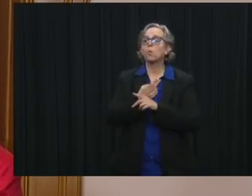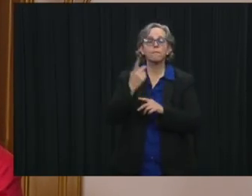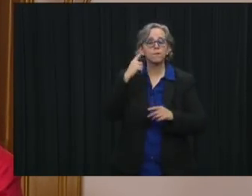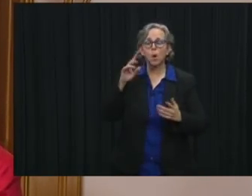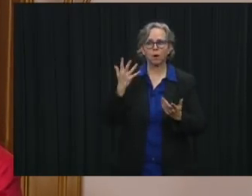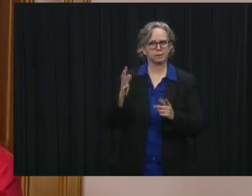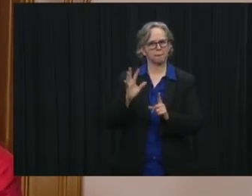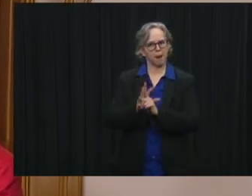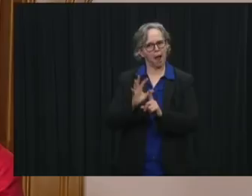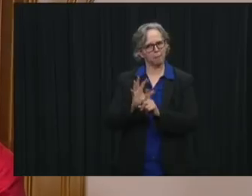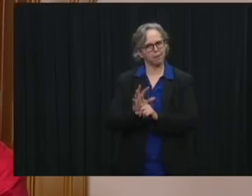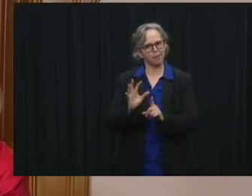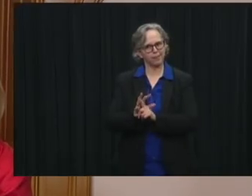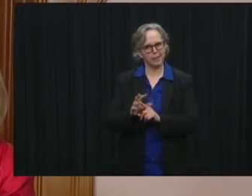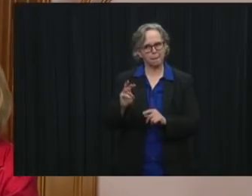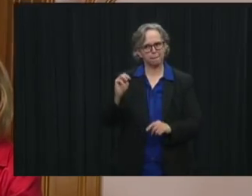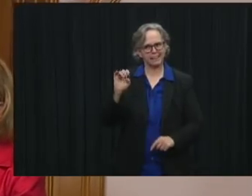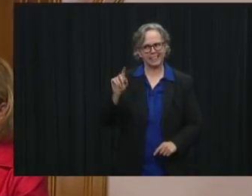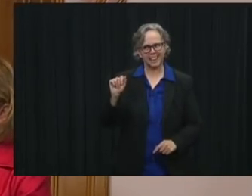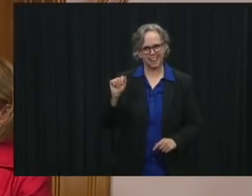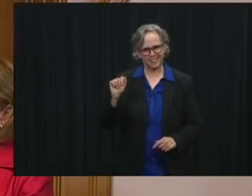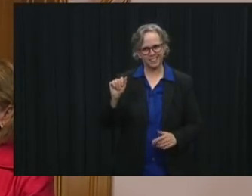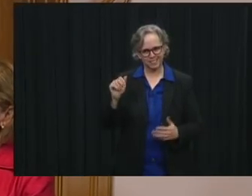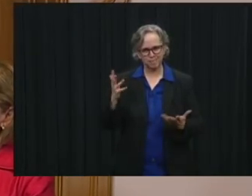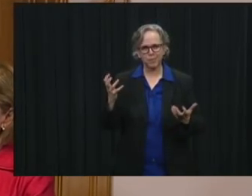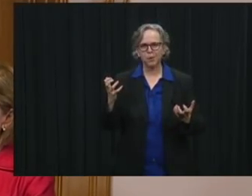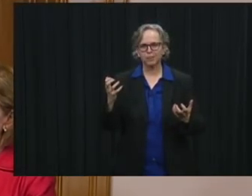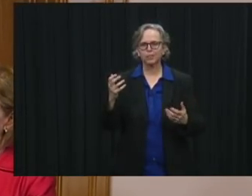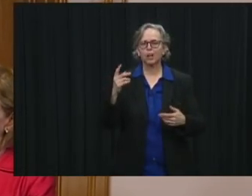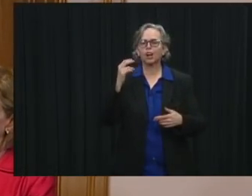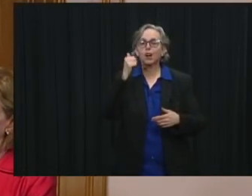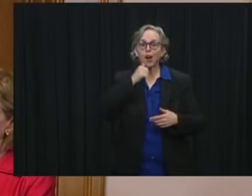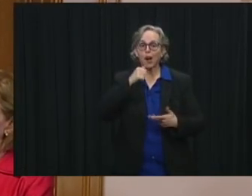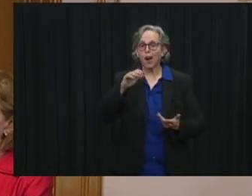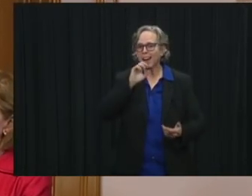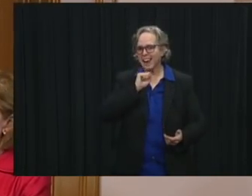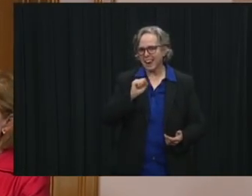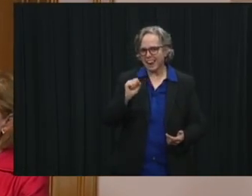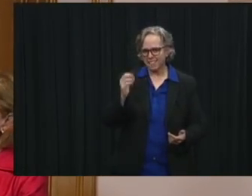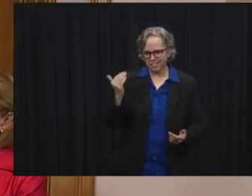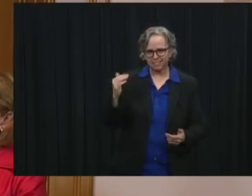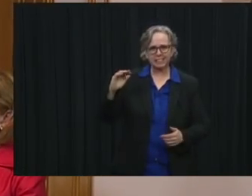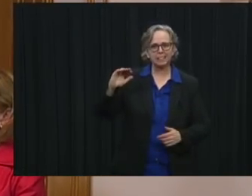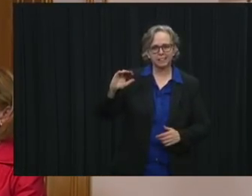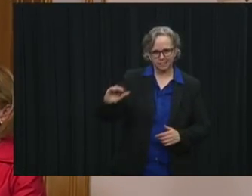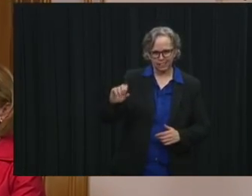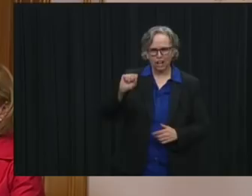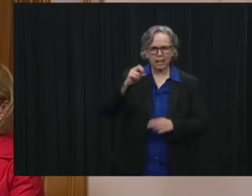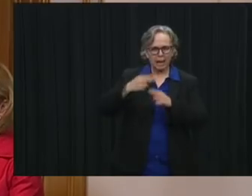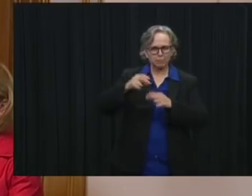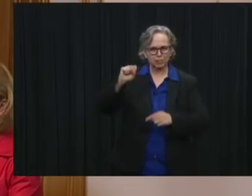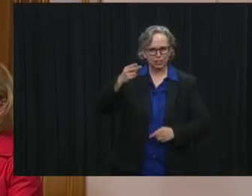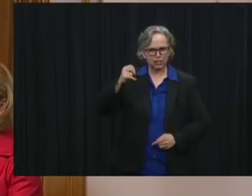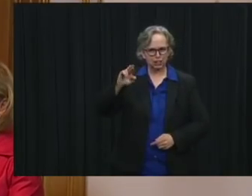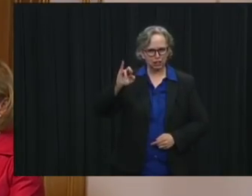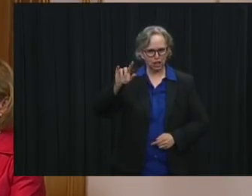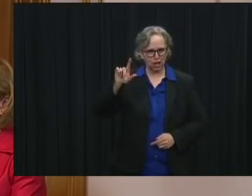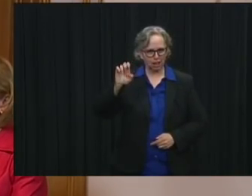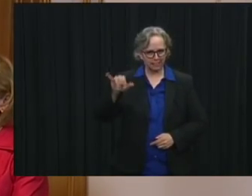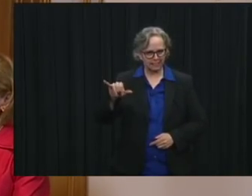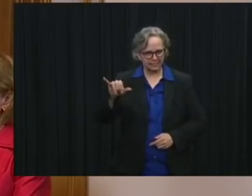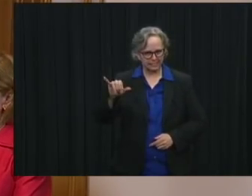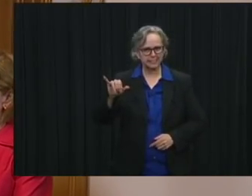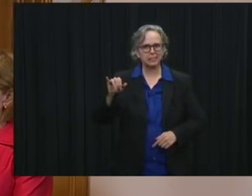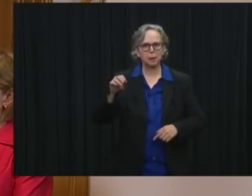15-year-old Charlie DeMello has 40 million followers on TikTok. That's the most followers of